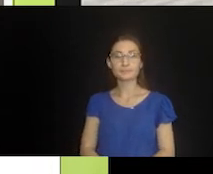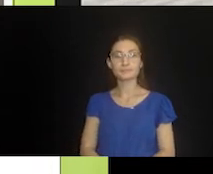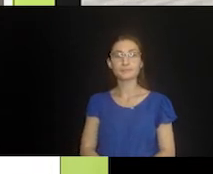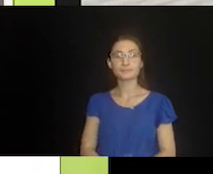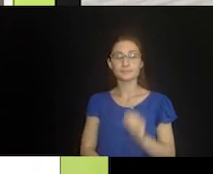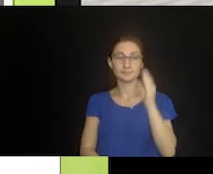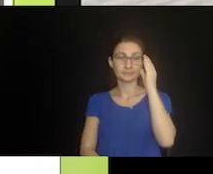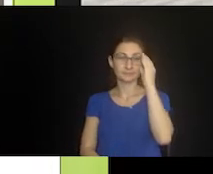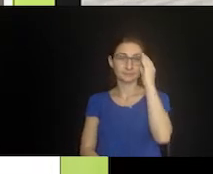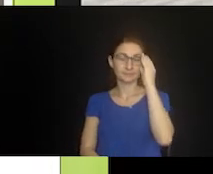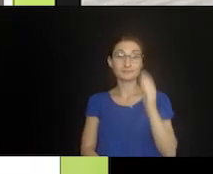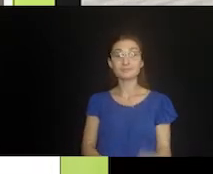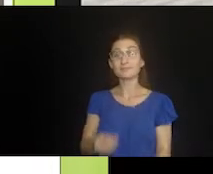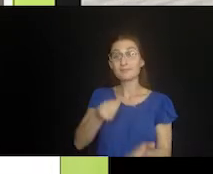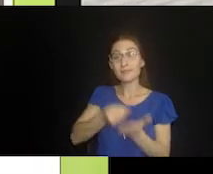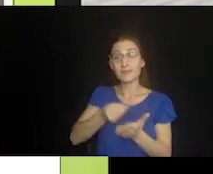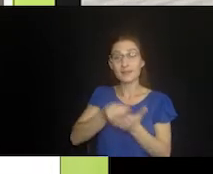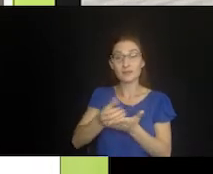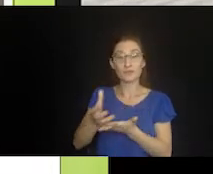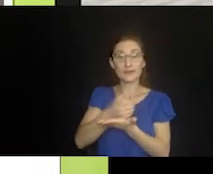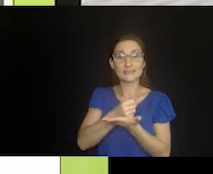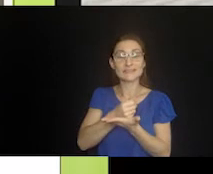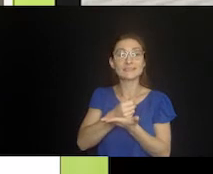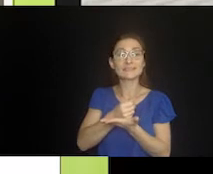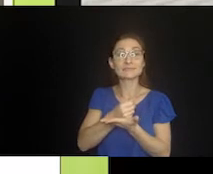organization. So,